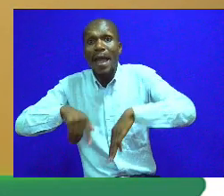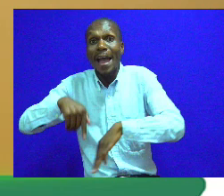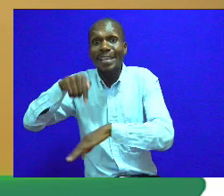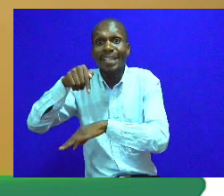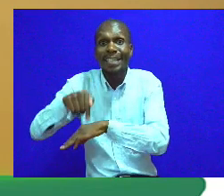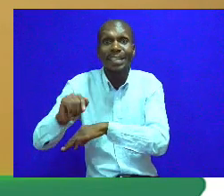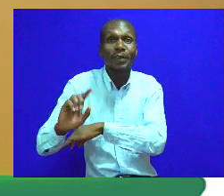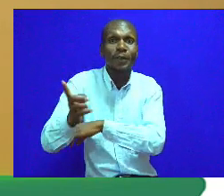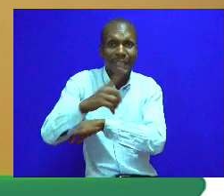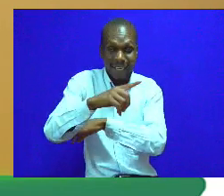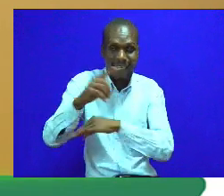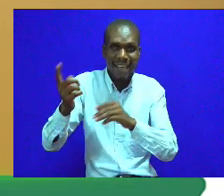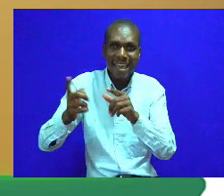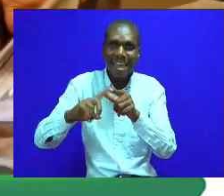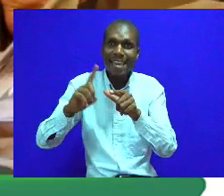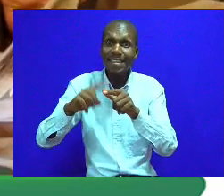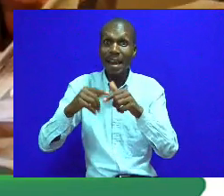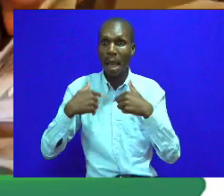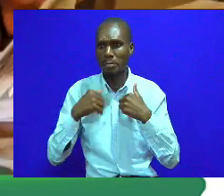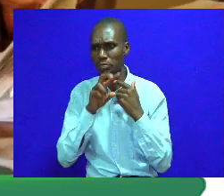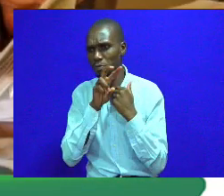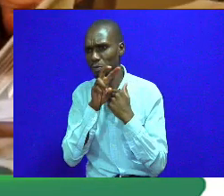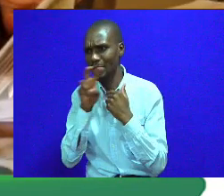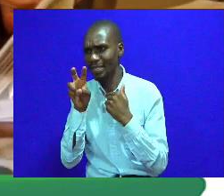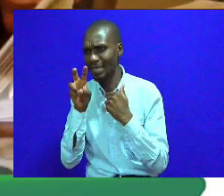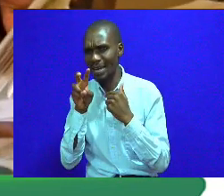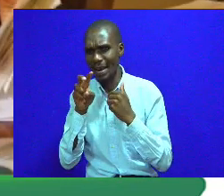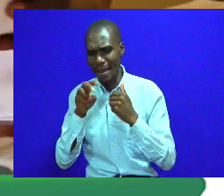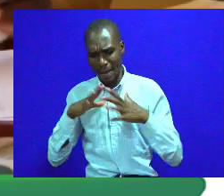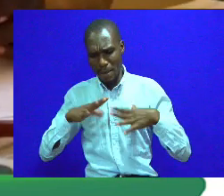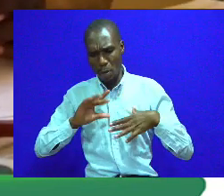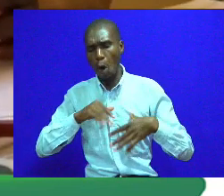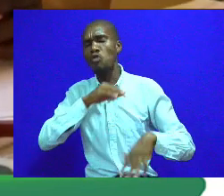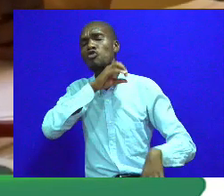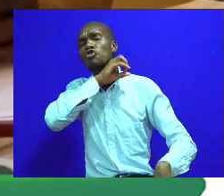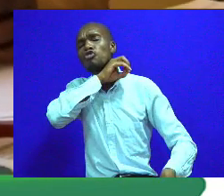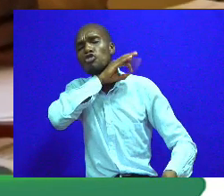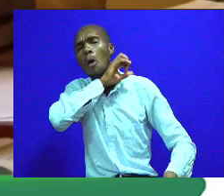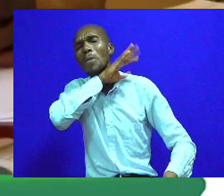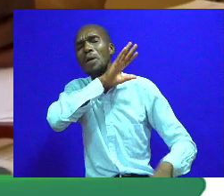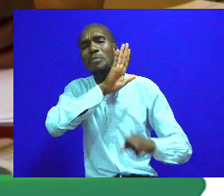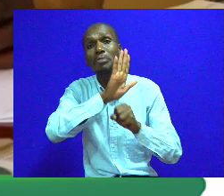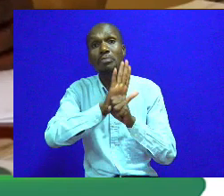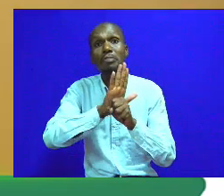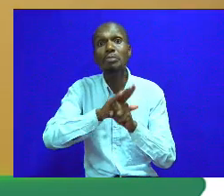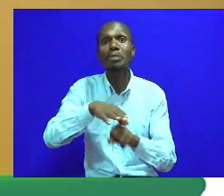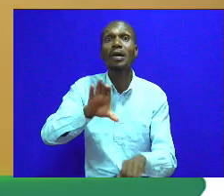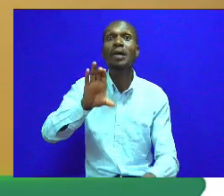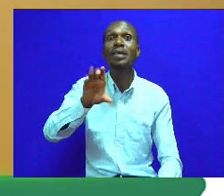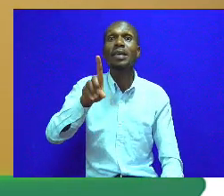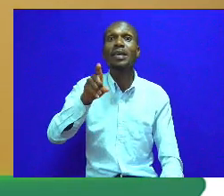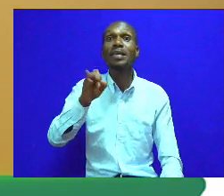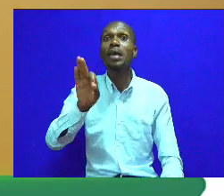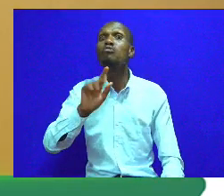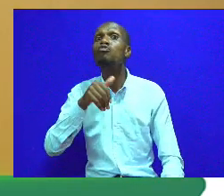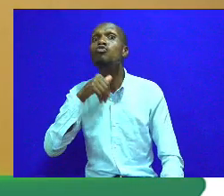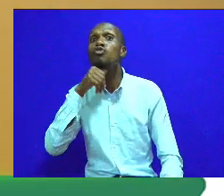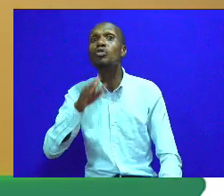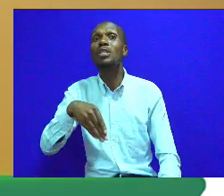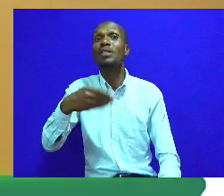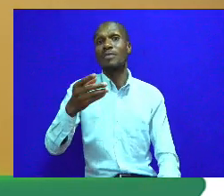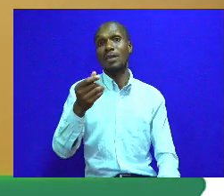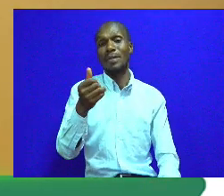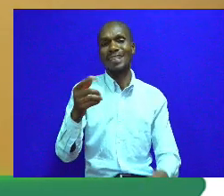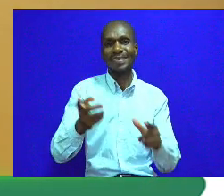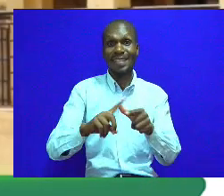lero na bondo chenga abantu balibarete tuko rameka kuwa wuga batanyo walete kusebata ikirit